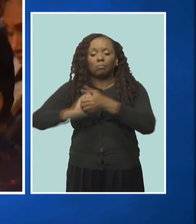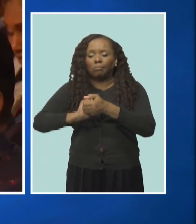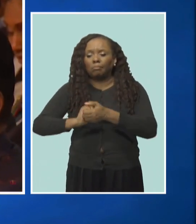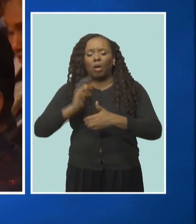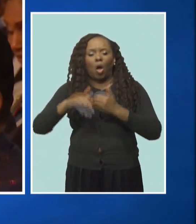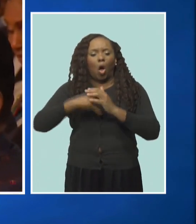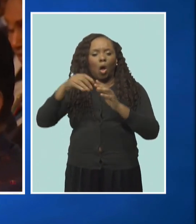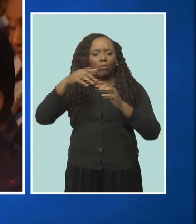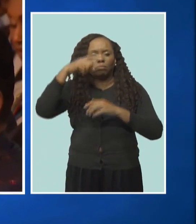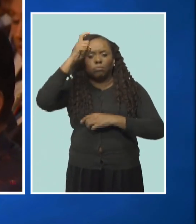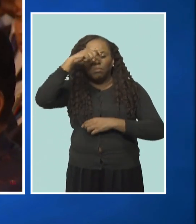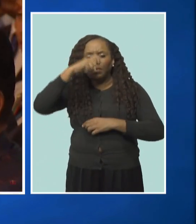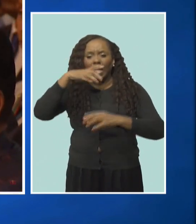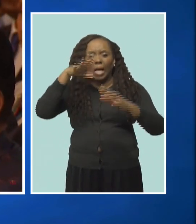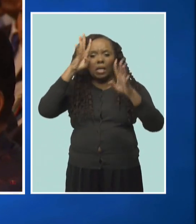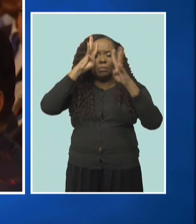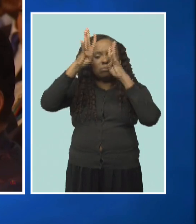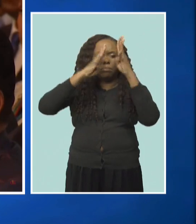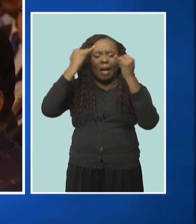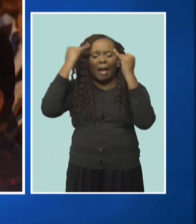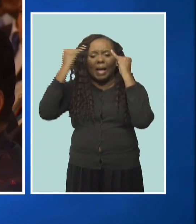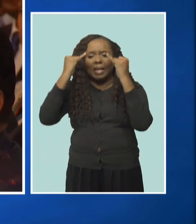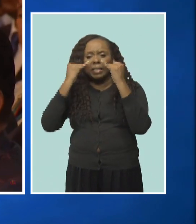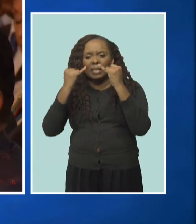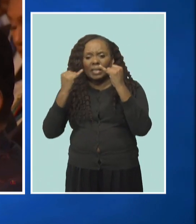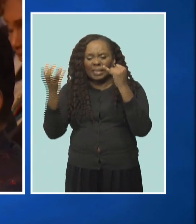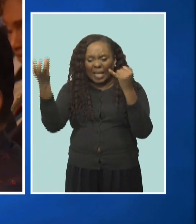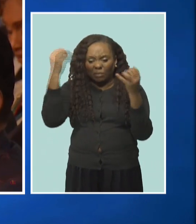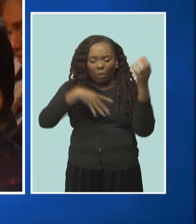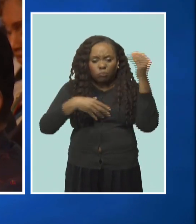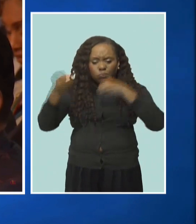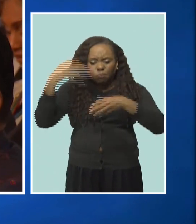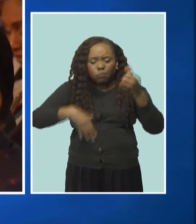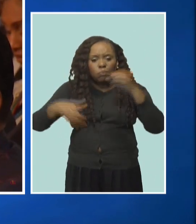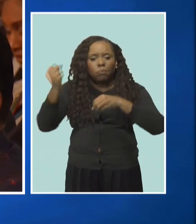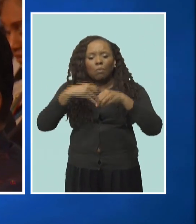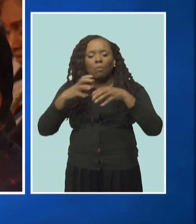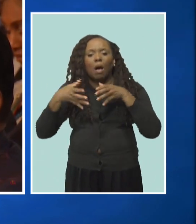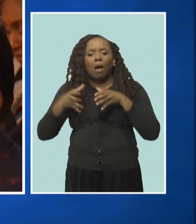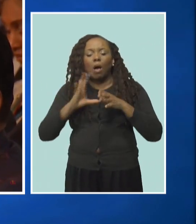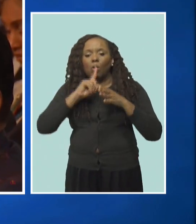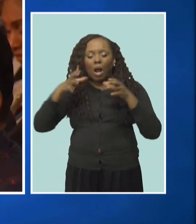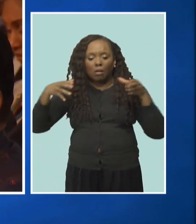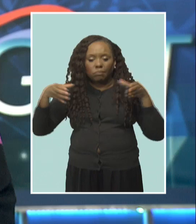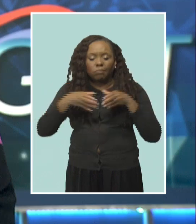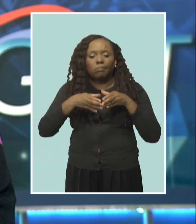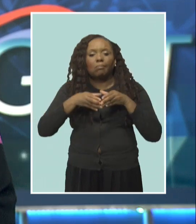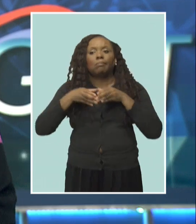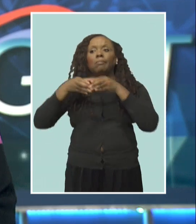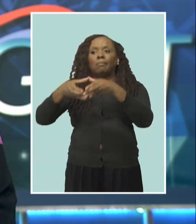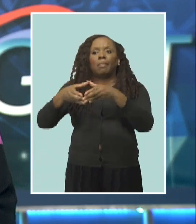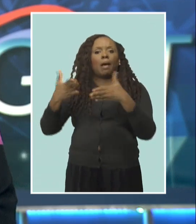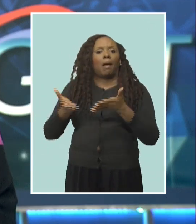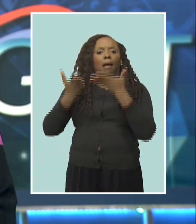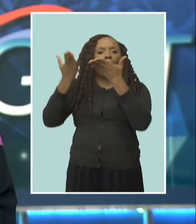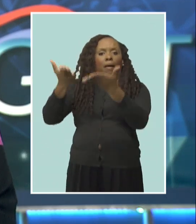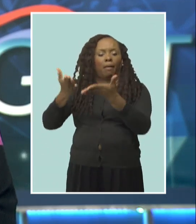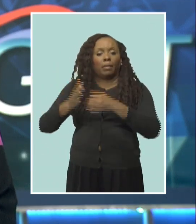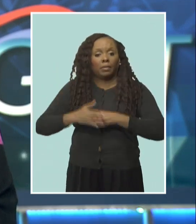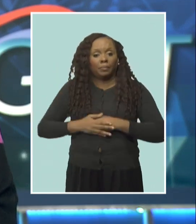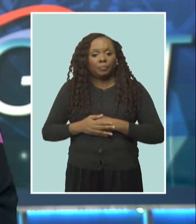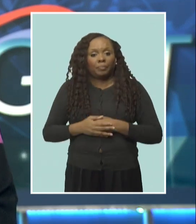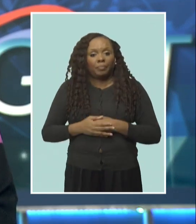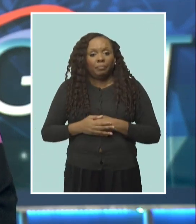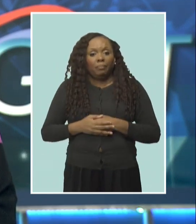wisdom, and act on the basis of our fundamental intrinsic principles. Now, outgoing